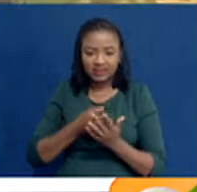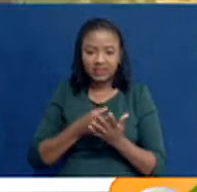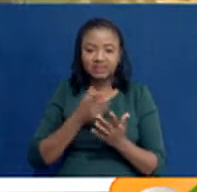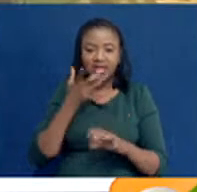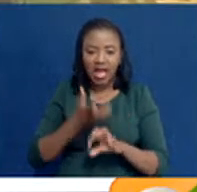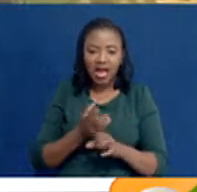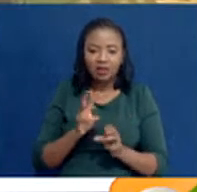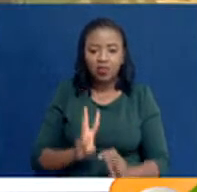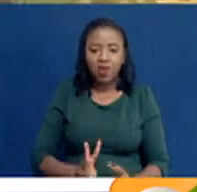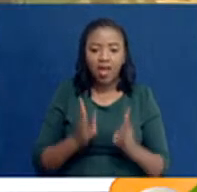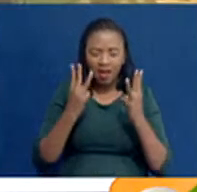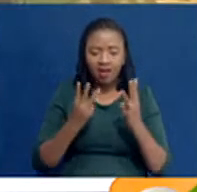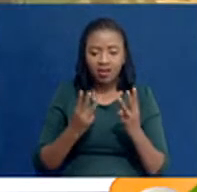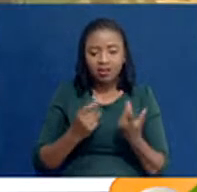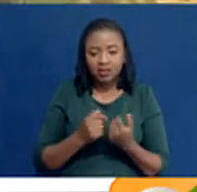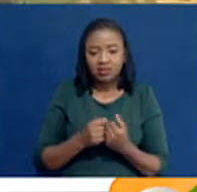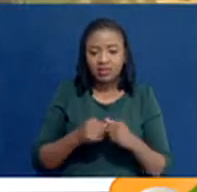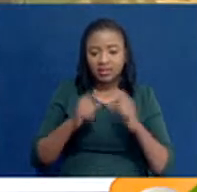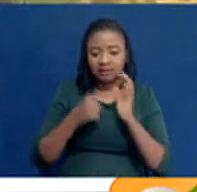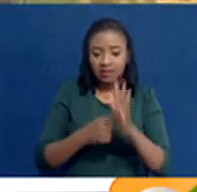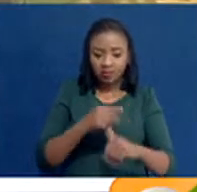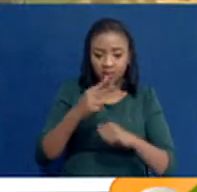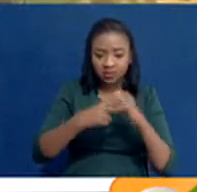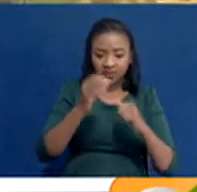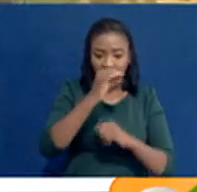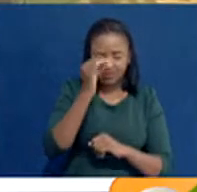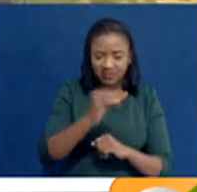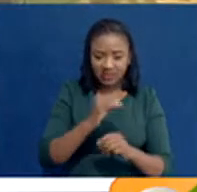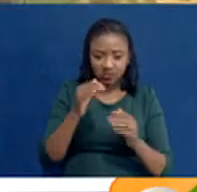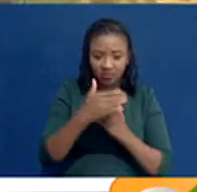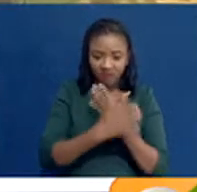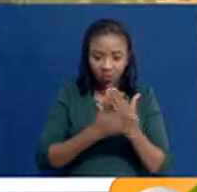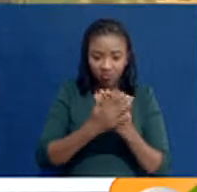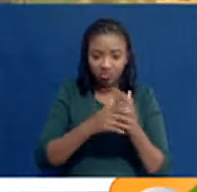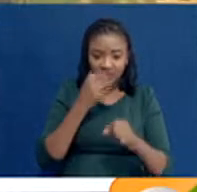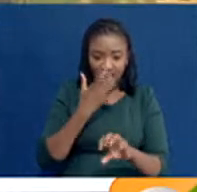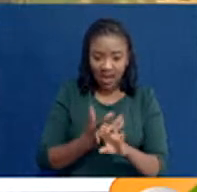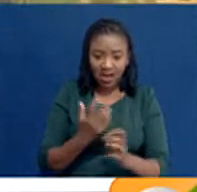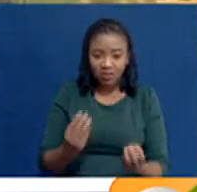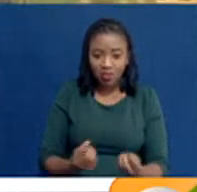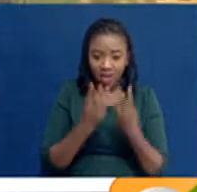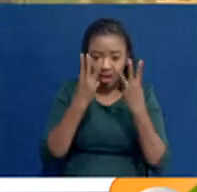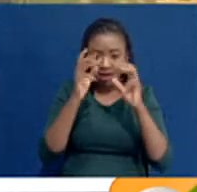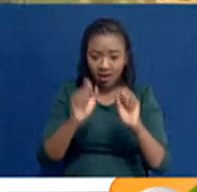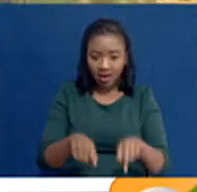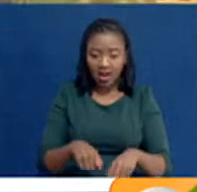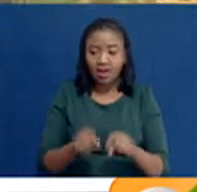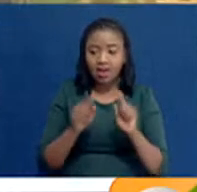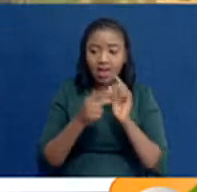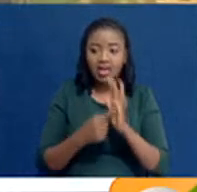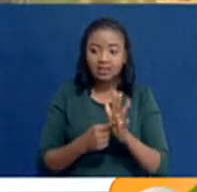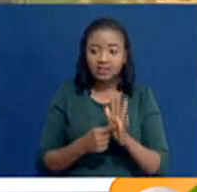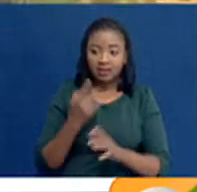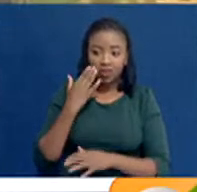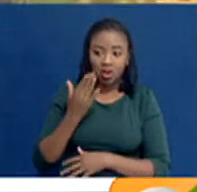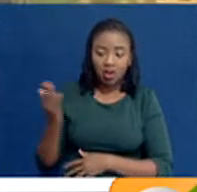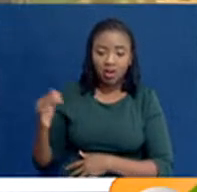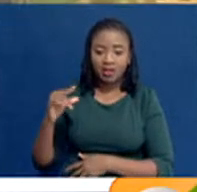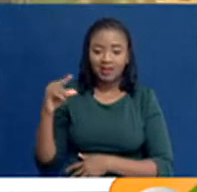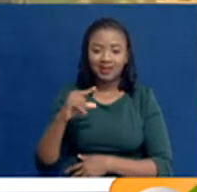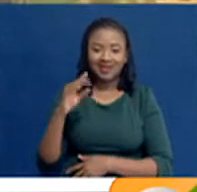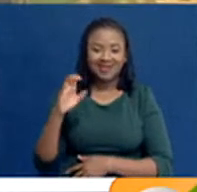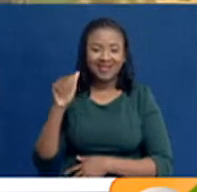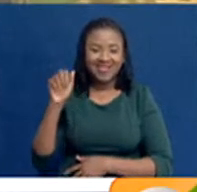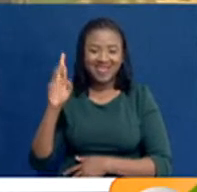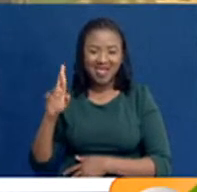the 70% of computer hardware needed for the local IT market. One such venture is Gearbox